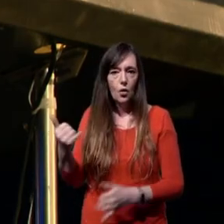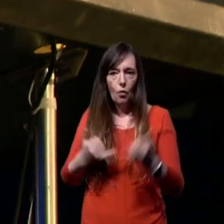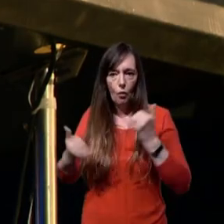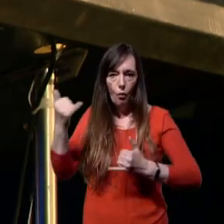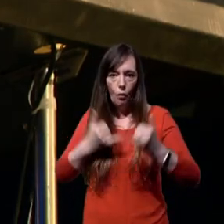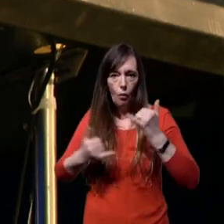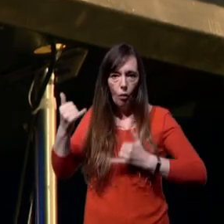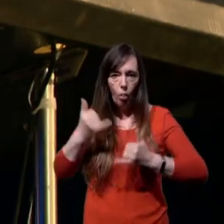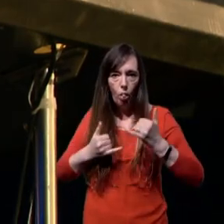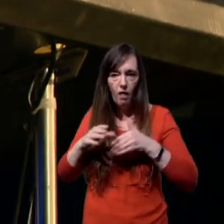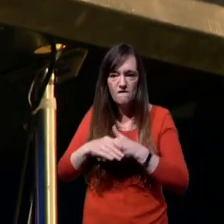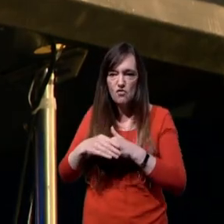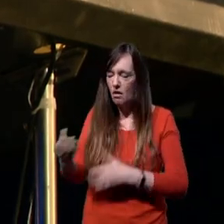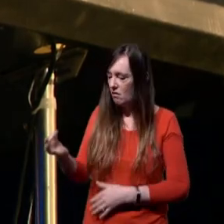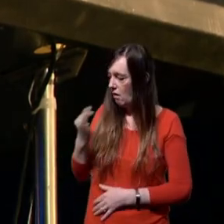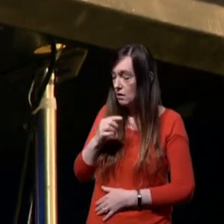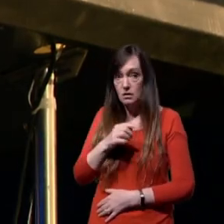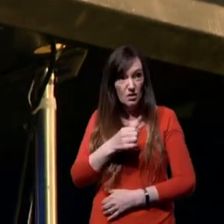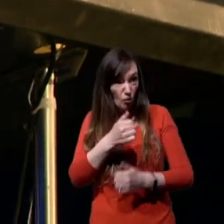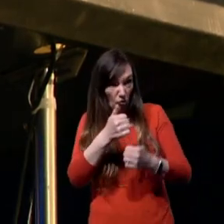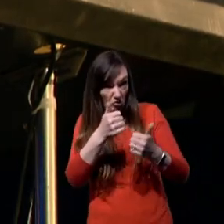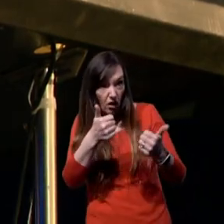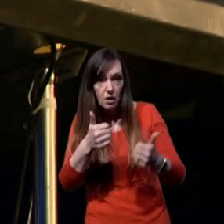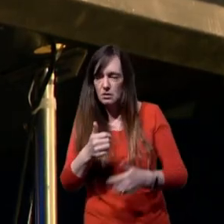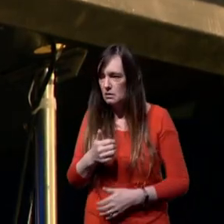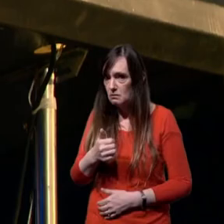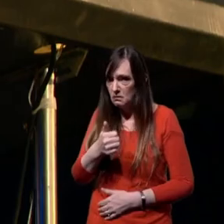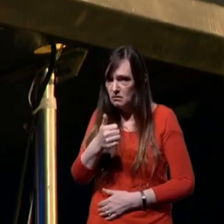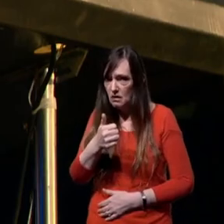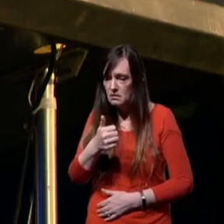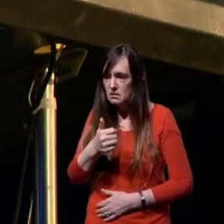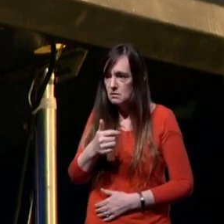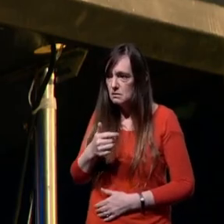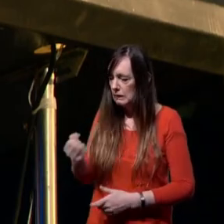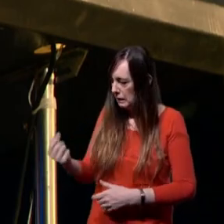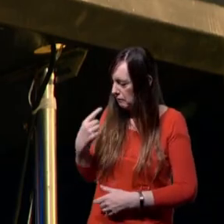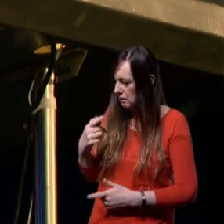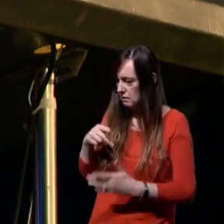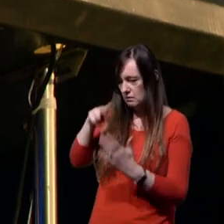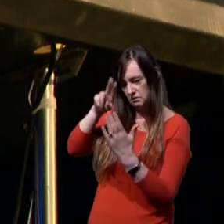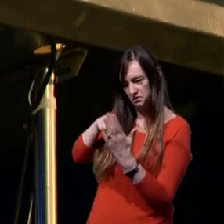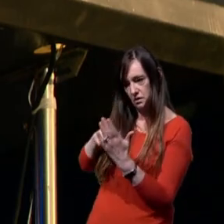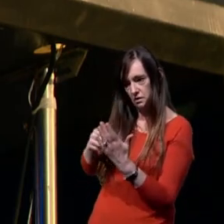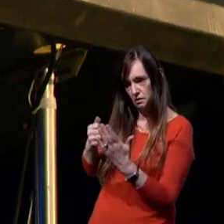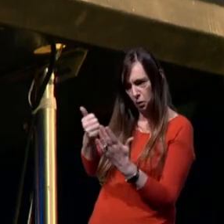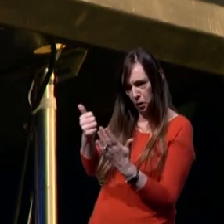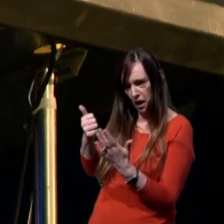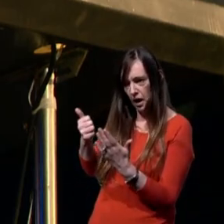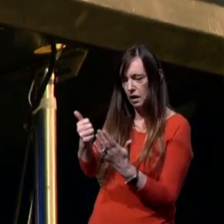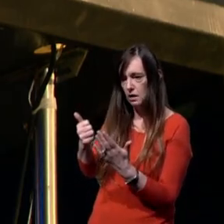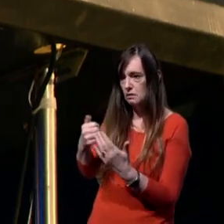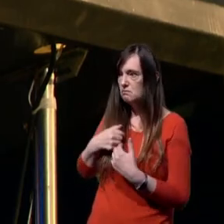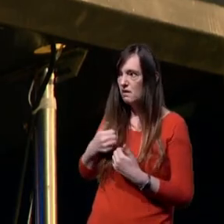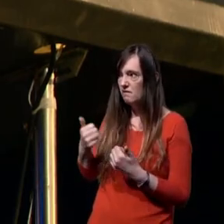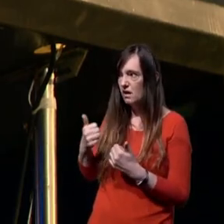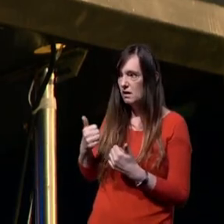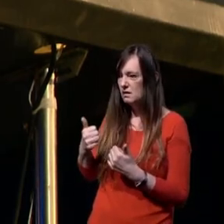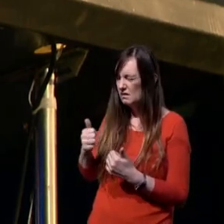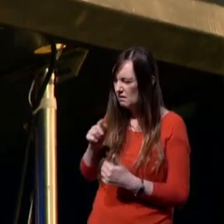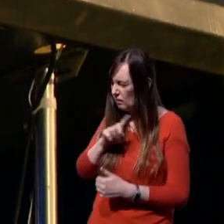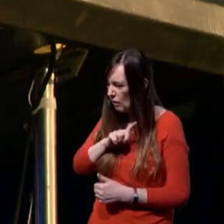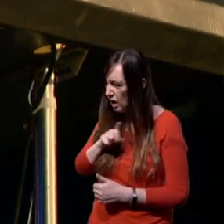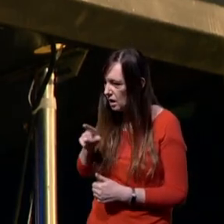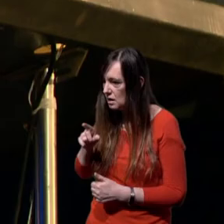are you doing okay? Yeah, I think so. Emails coming in, you doing okay? Well, it's just because of all that stuff on social media that's going on. So they've got, oh